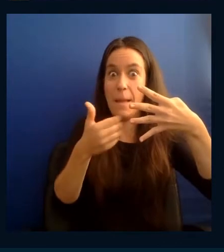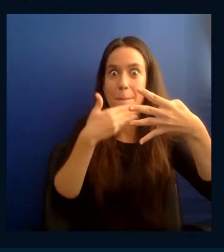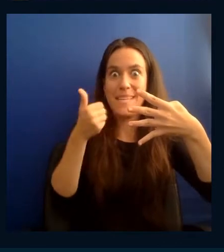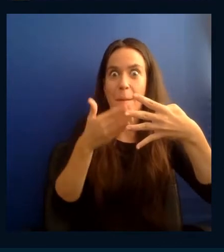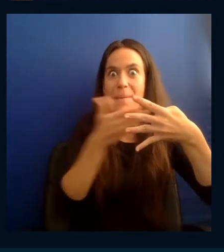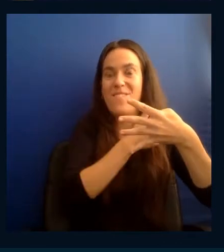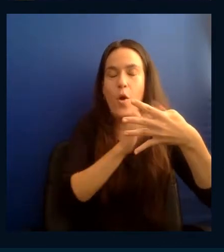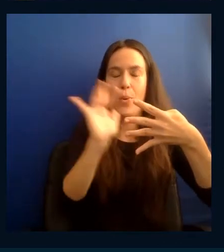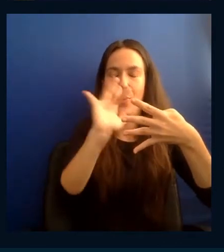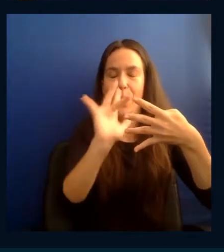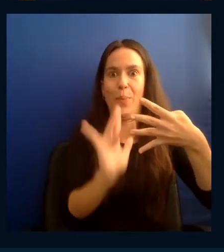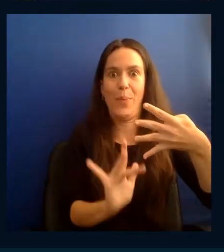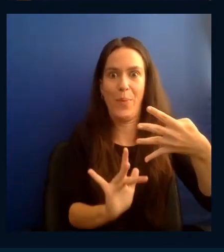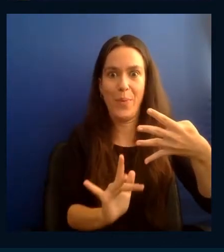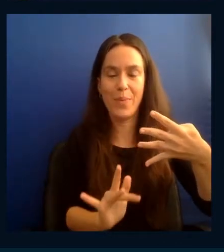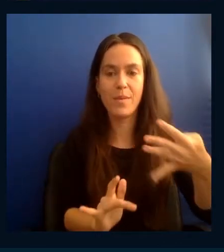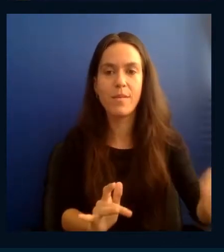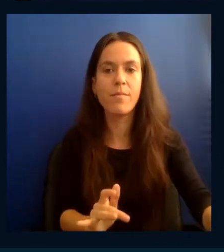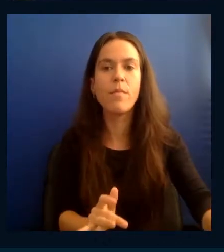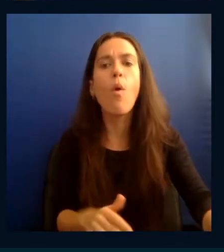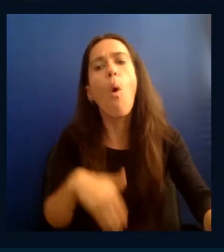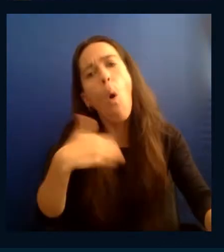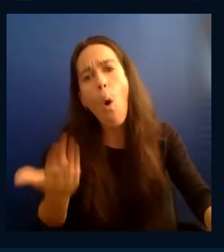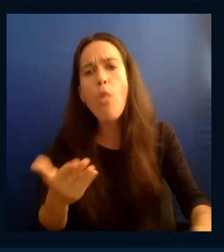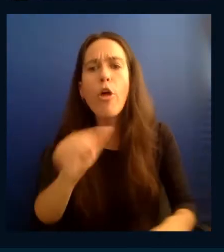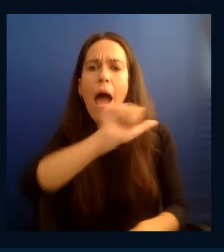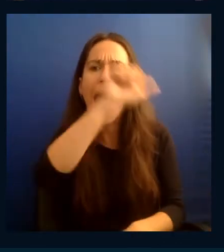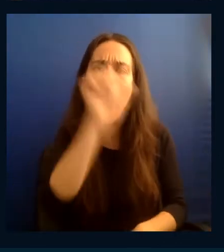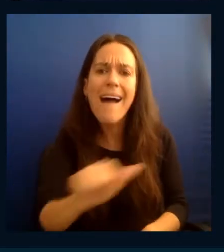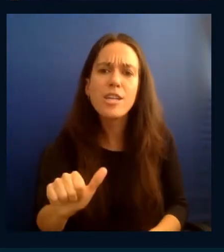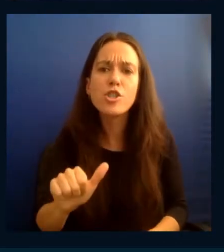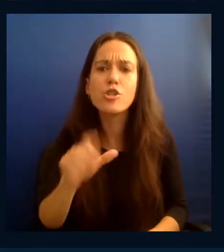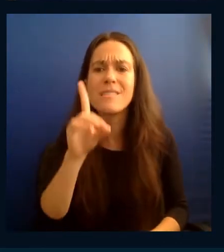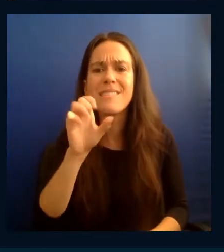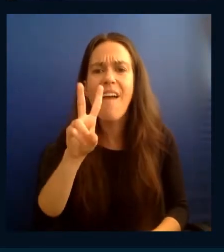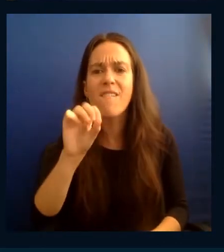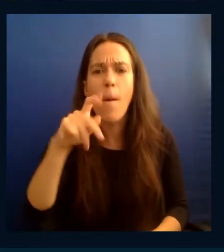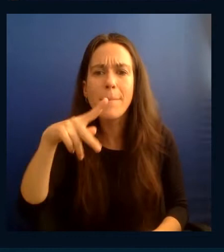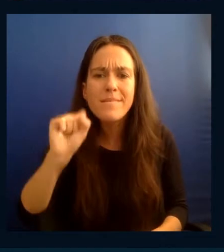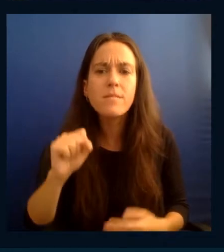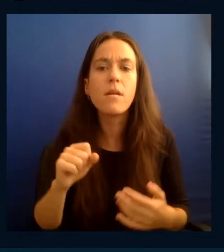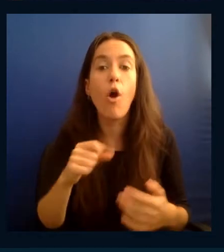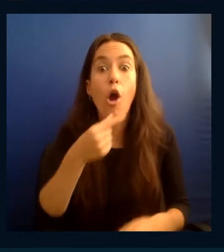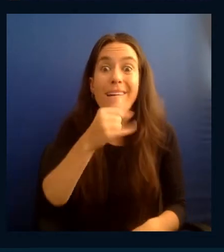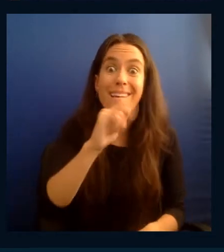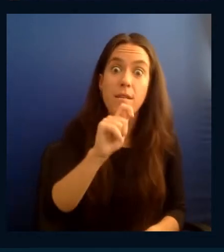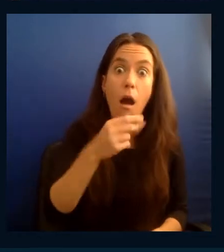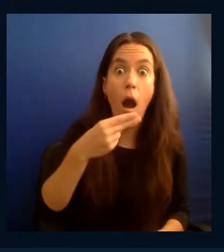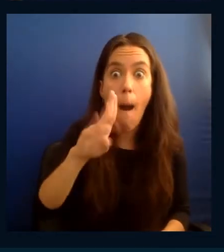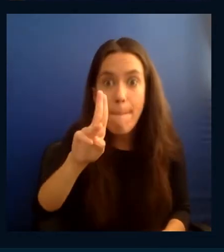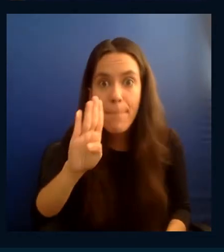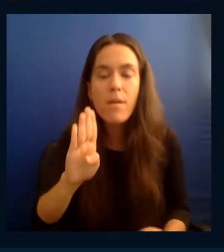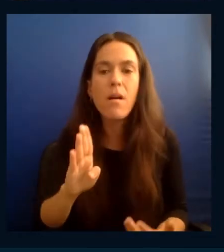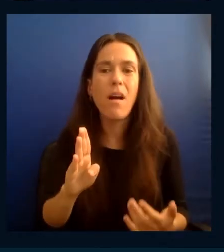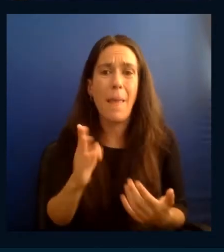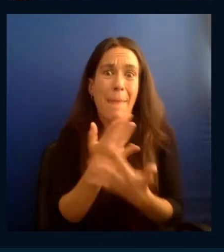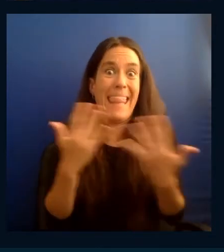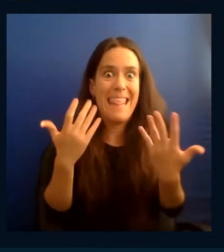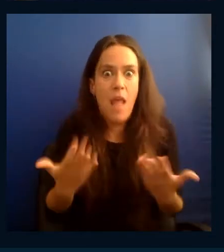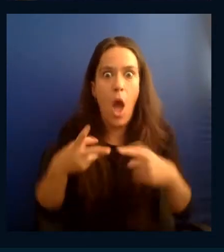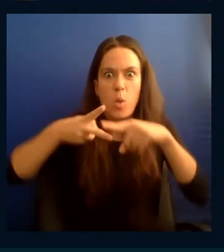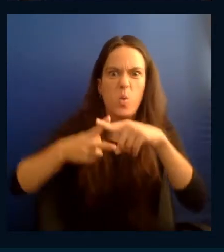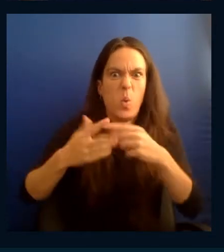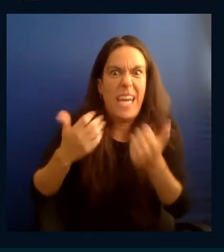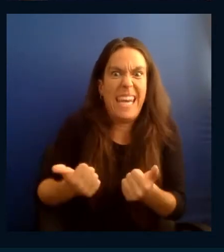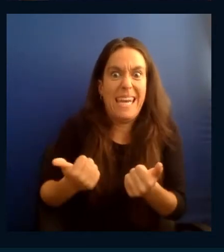you deliver your code with using tools like Azure DevOps and GitHub, different extensions built into GitHub. There's so many great features coming out now, and things like